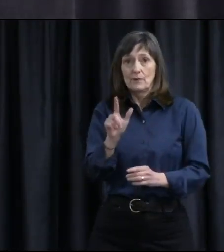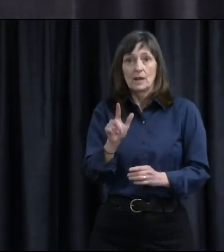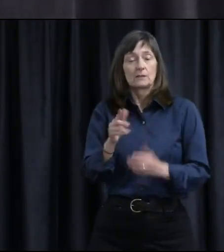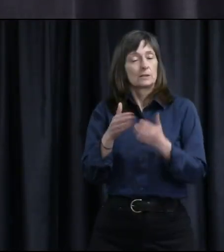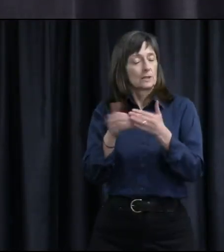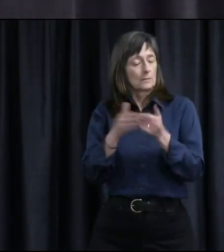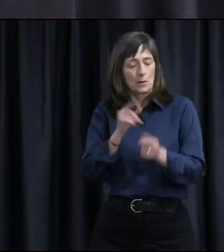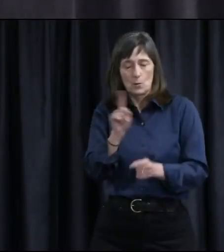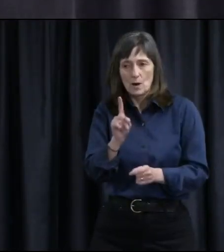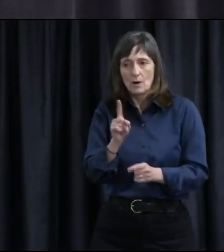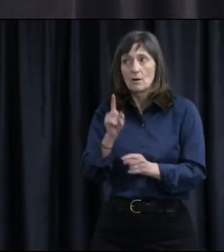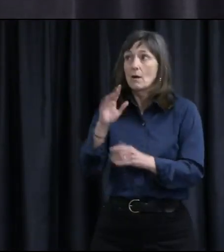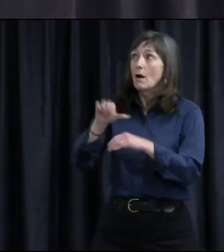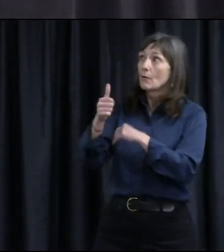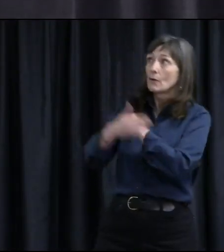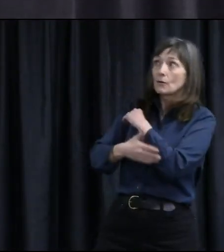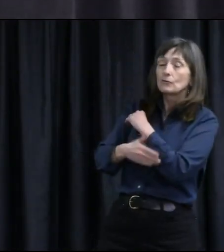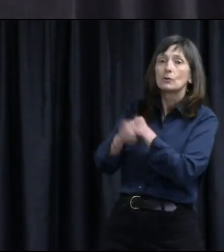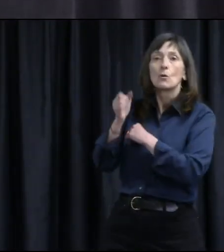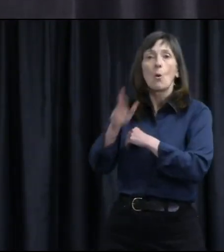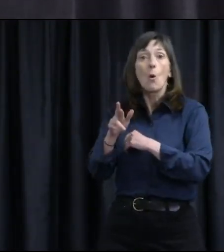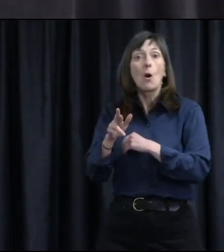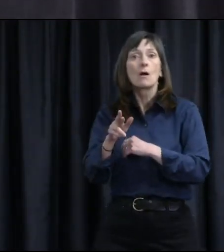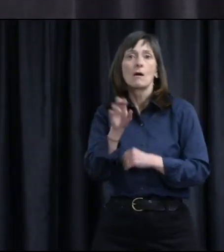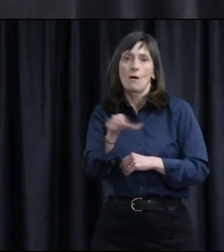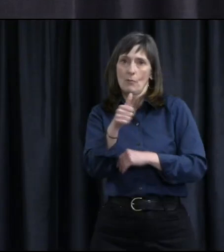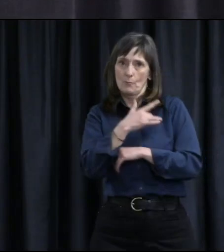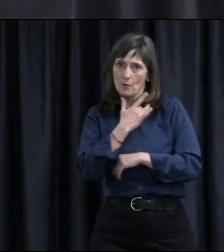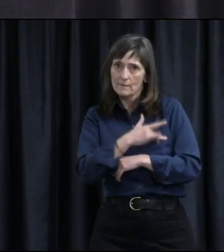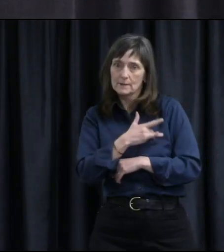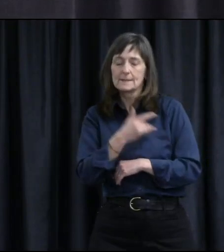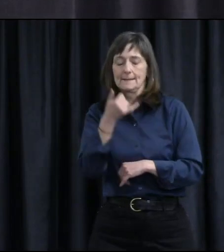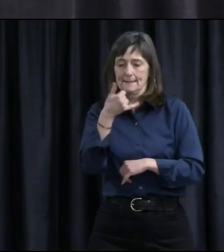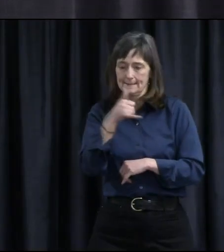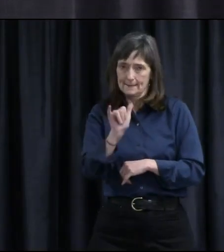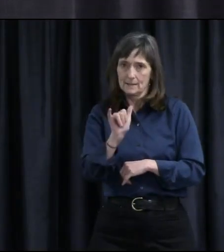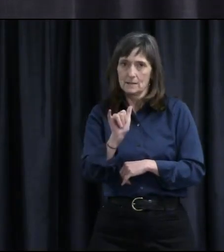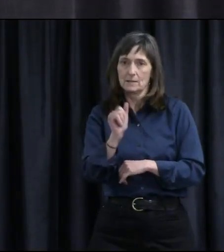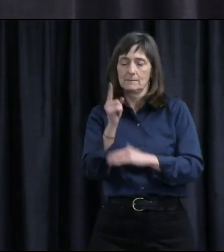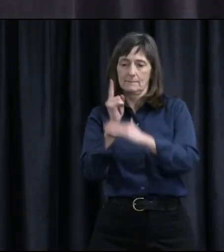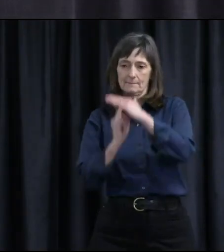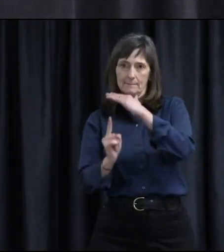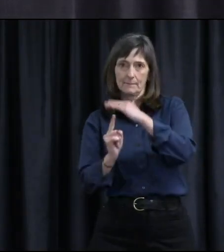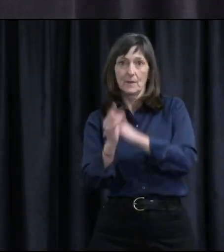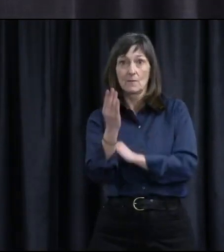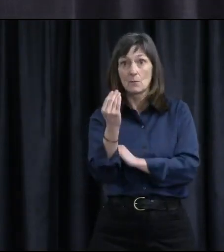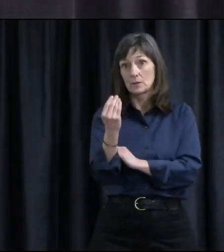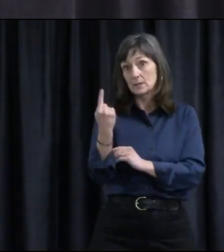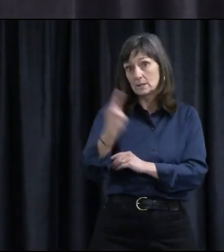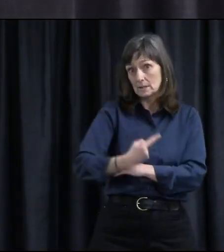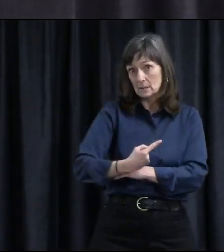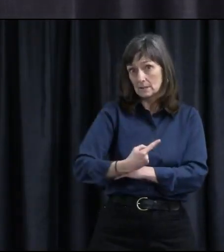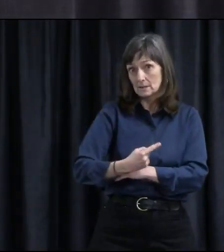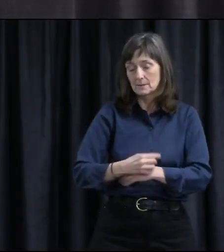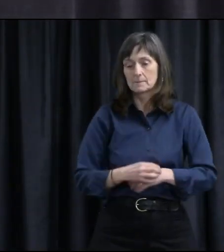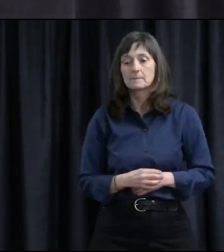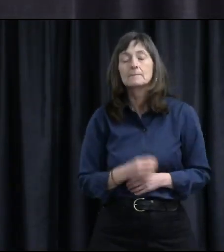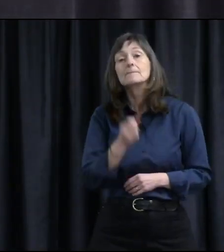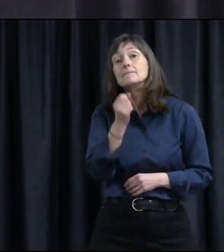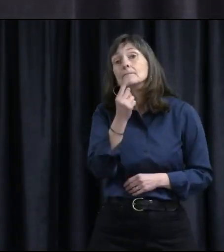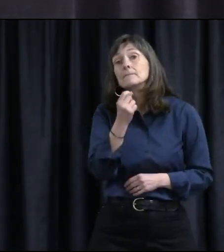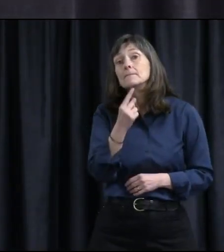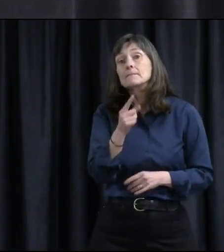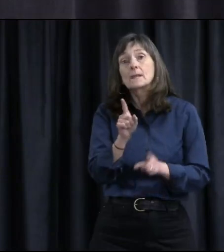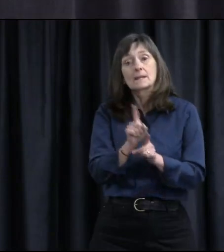province, you would have to self-isolate for some 14 days. So to clarify that, that also includes workers